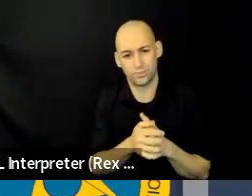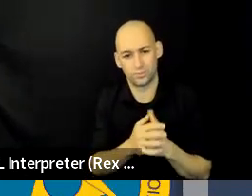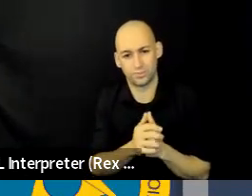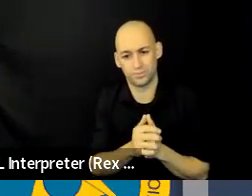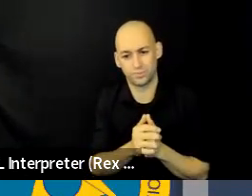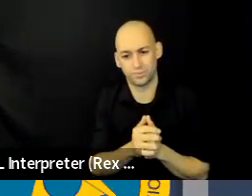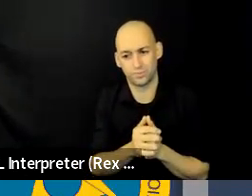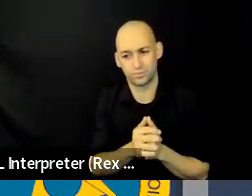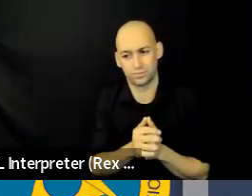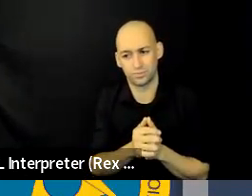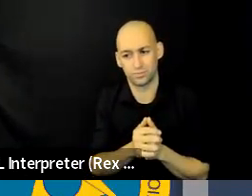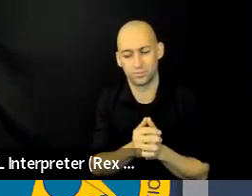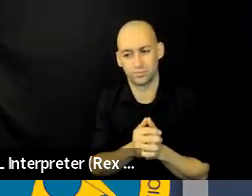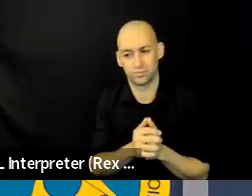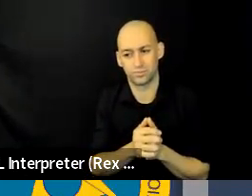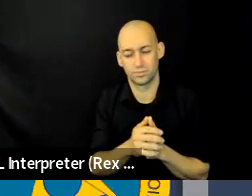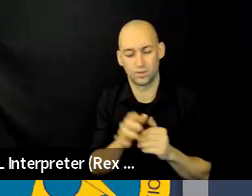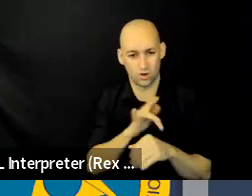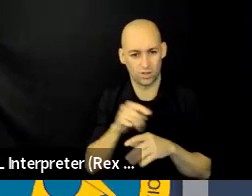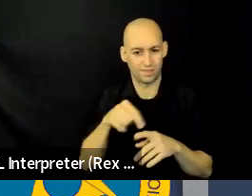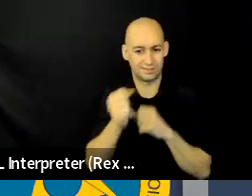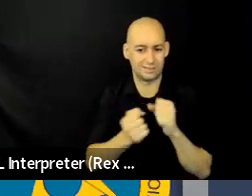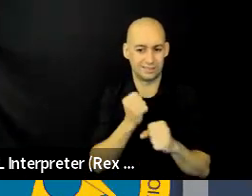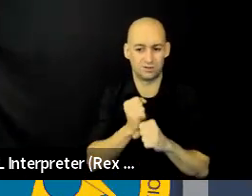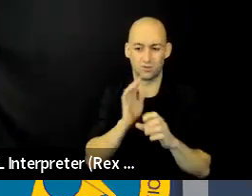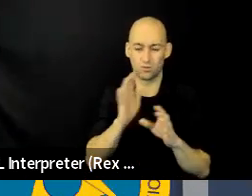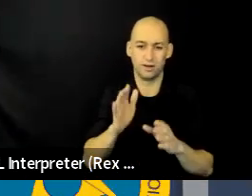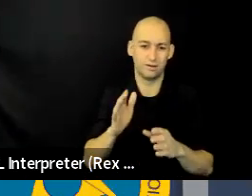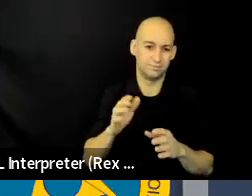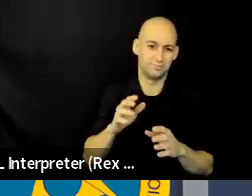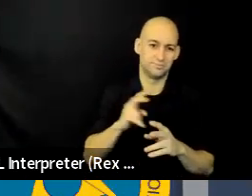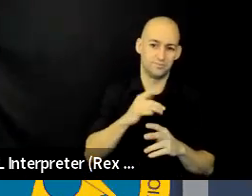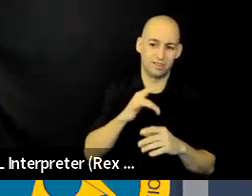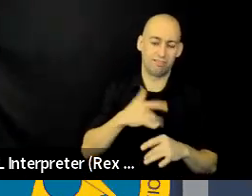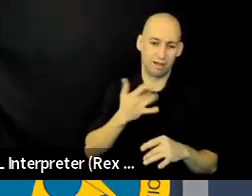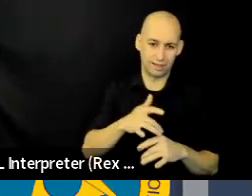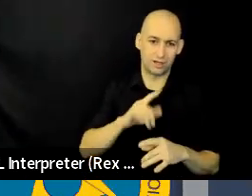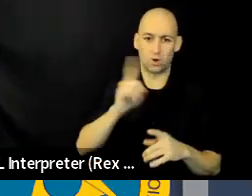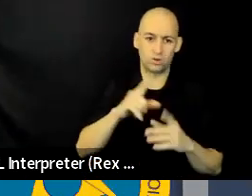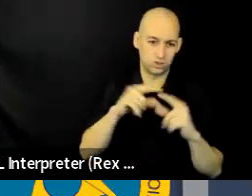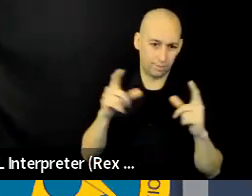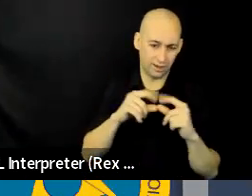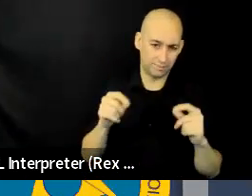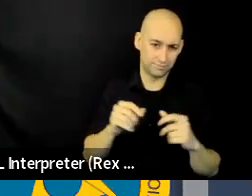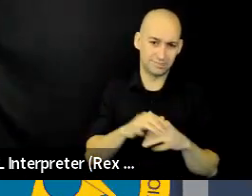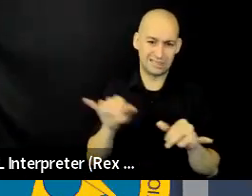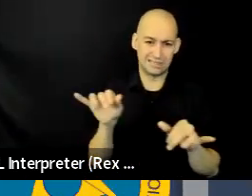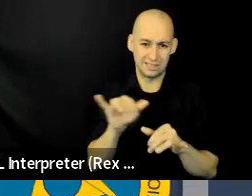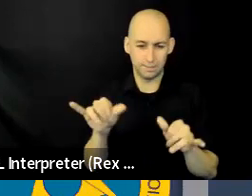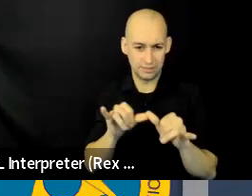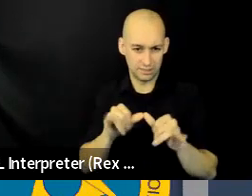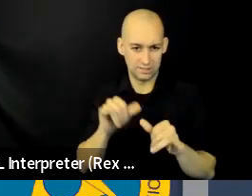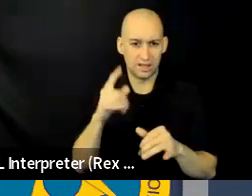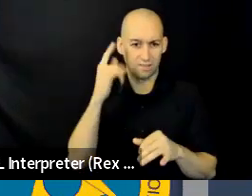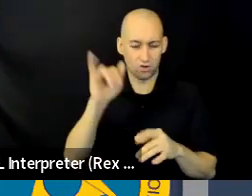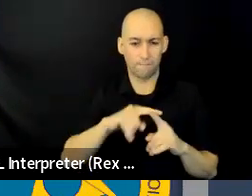read my message. Earlier this year, I had the wonderful privilege of leaving the country for the first time to Japan, a country of similar size to California, but with 3 times